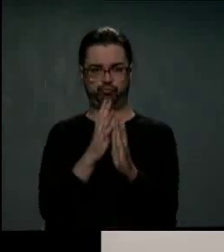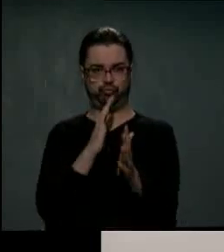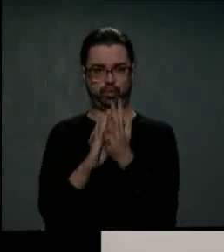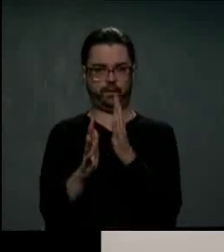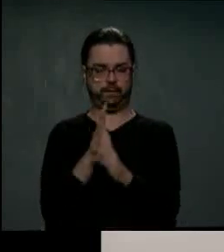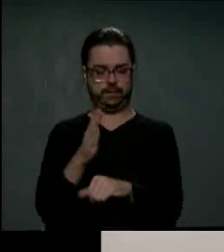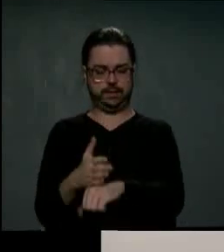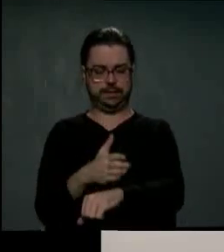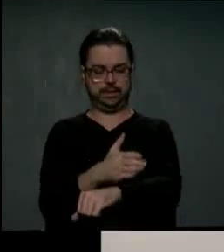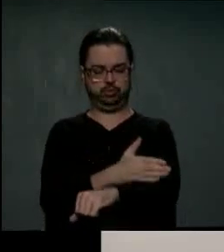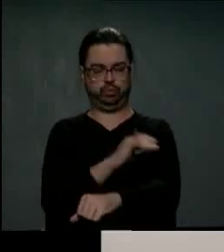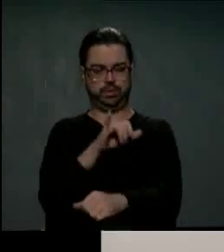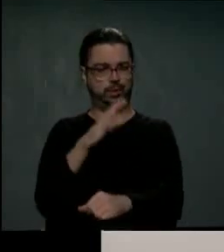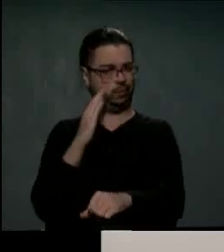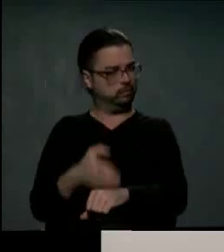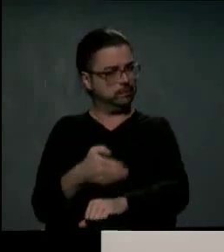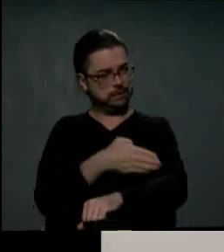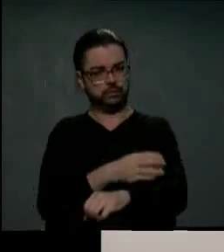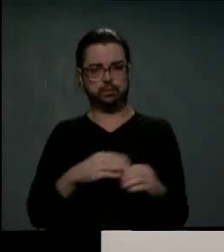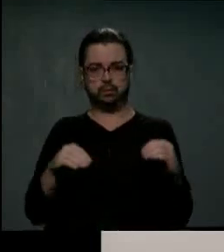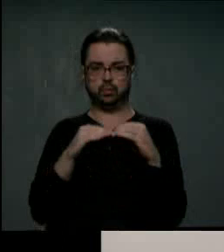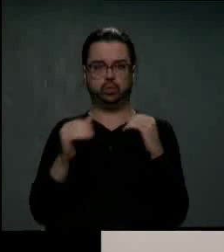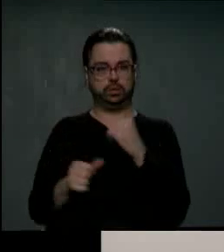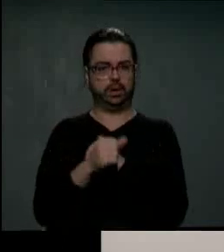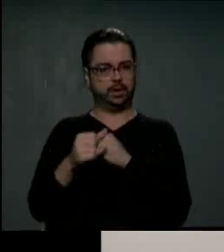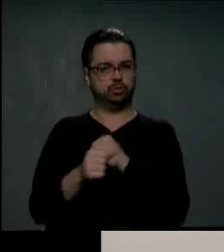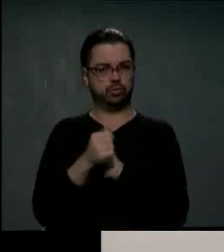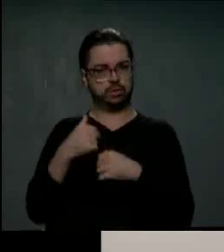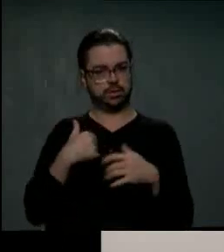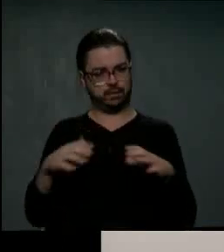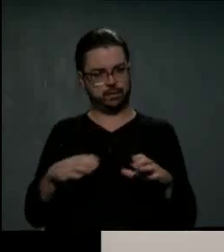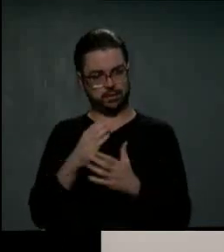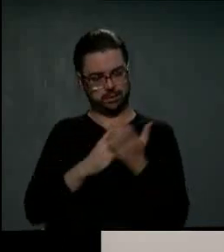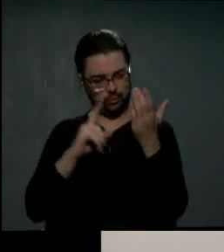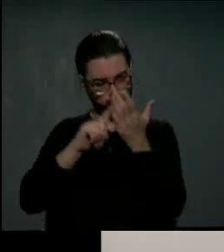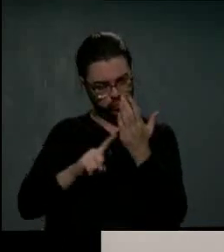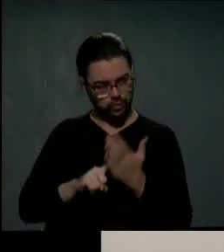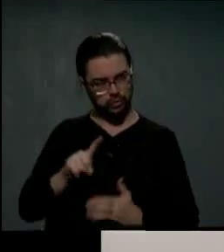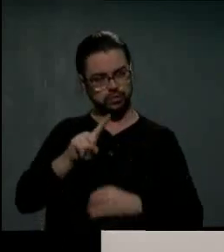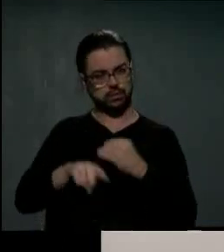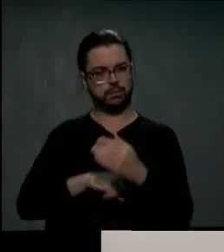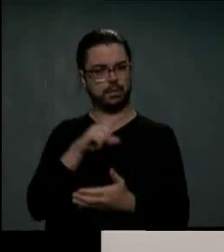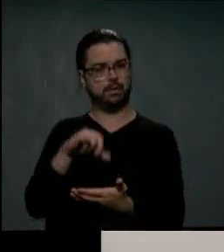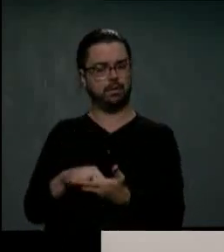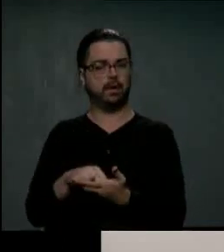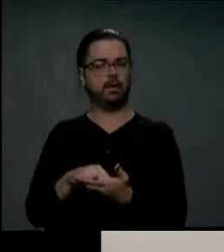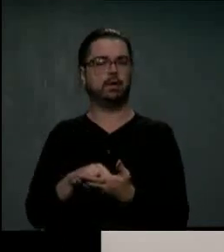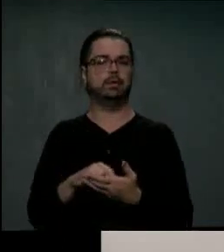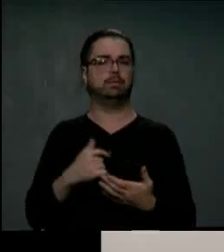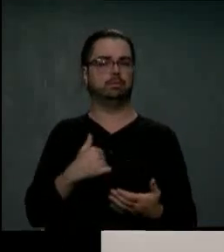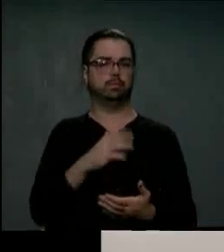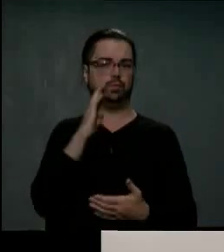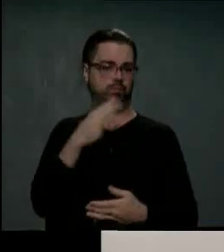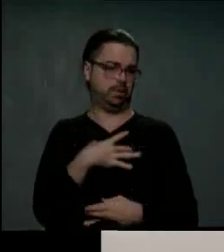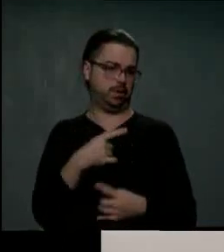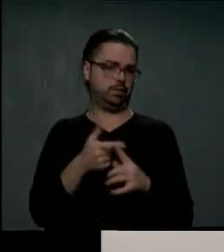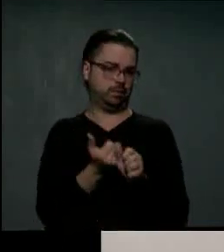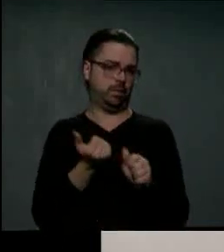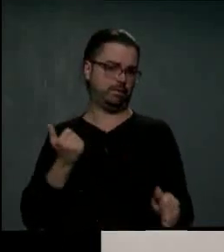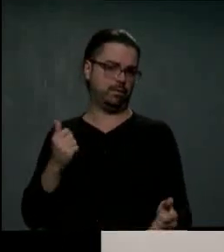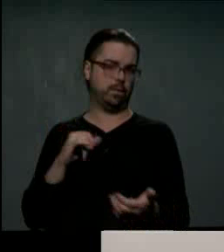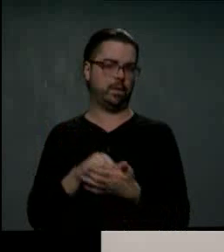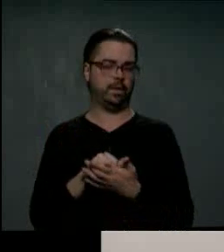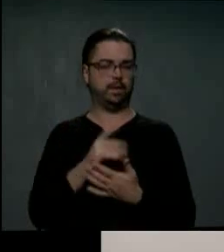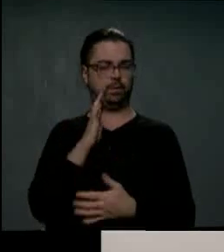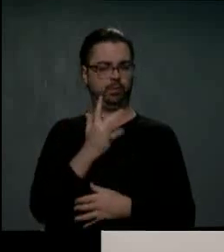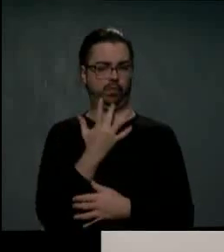and that's definitely going to increase danger, and I've done some research on that, and just, you know, we'd like to avoid that. We'd like for